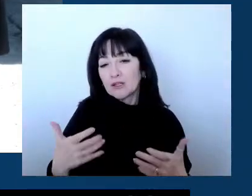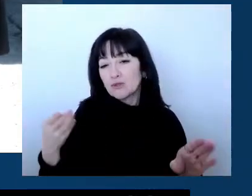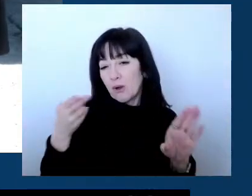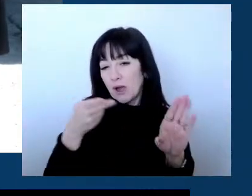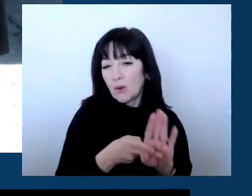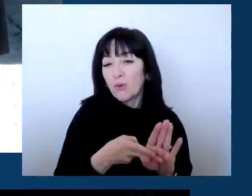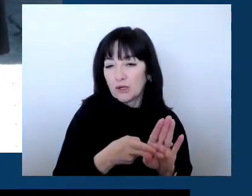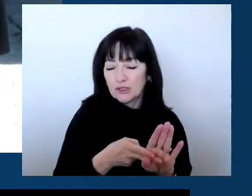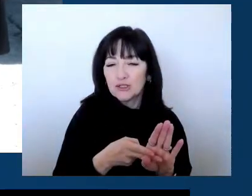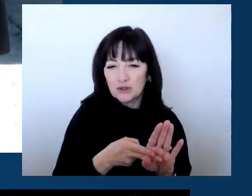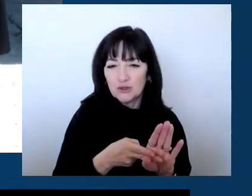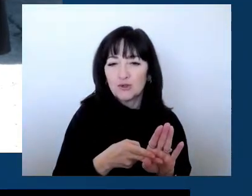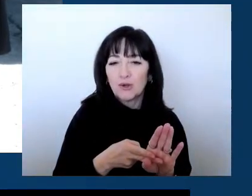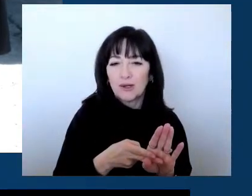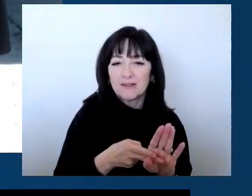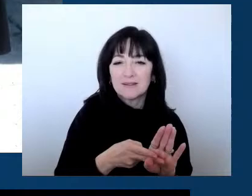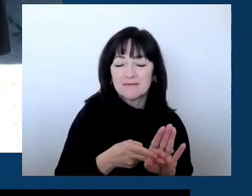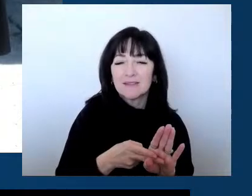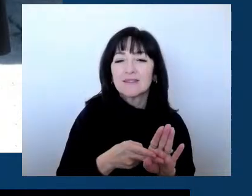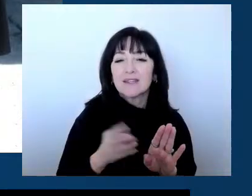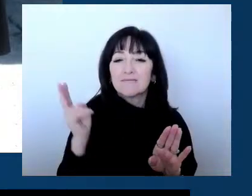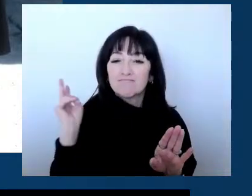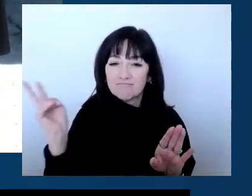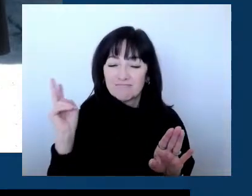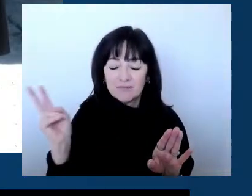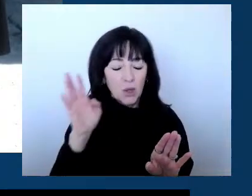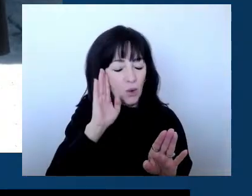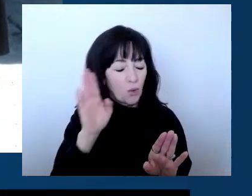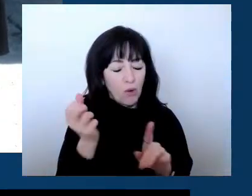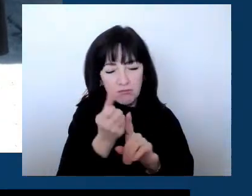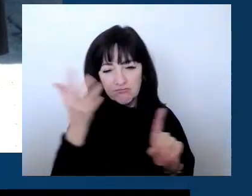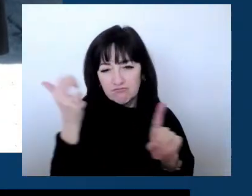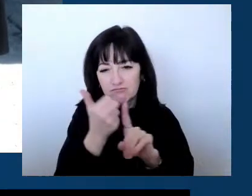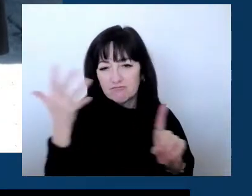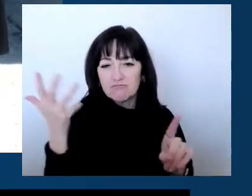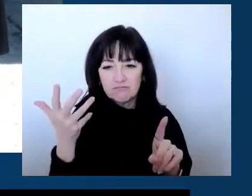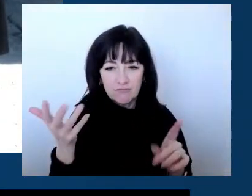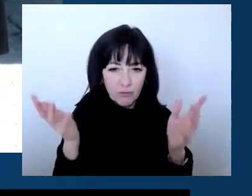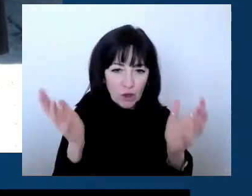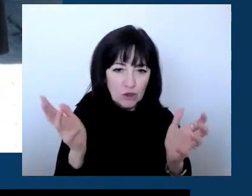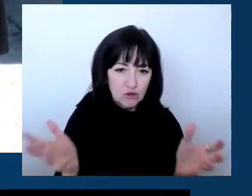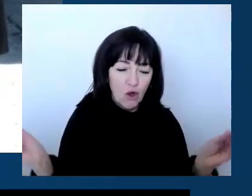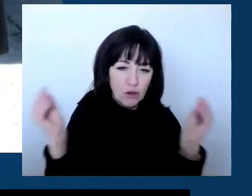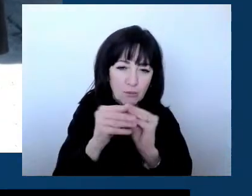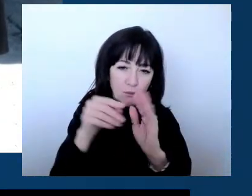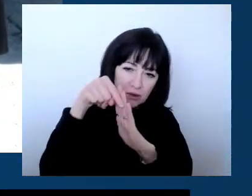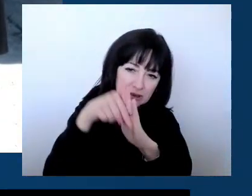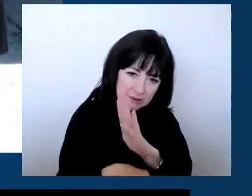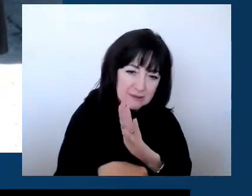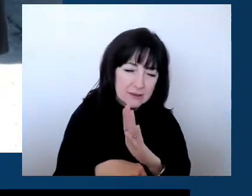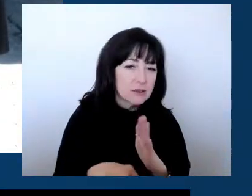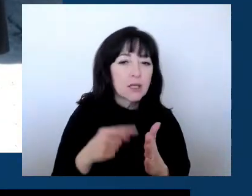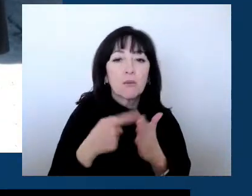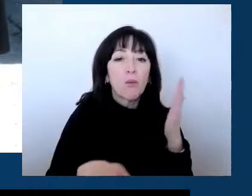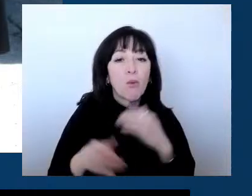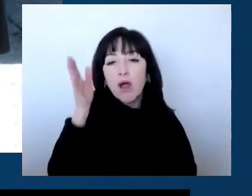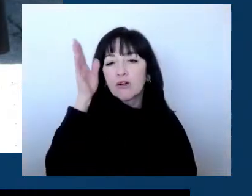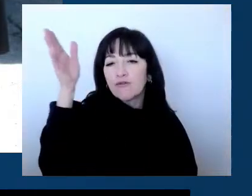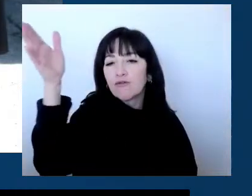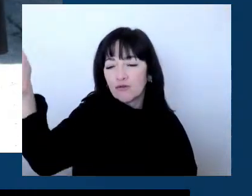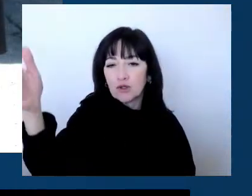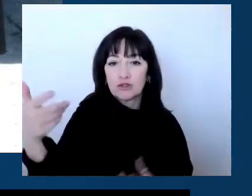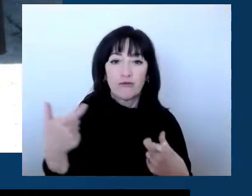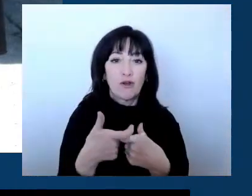this coming Monday, where we'll be talking a lot more about what's going to happen on the electric technology. I want to be